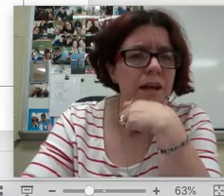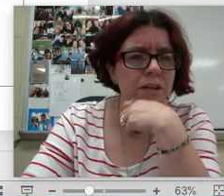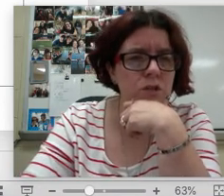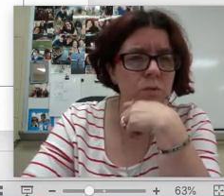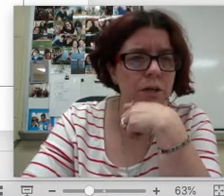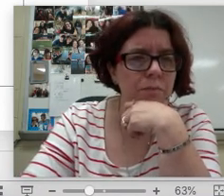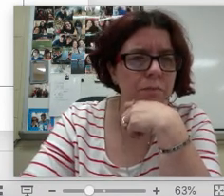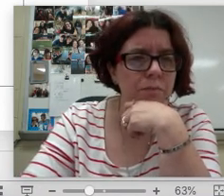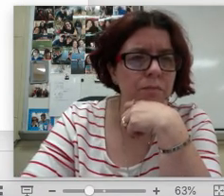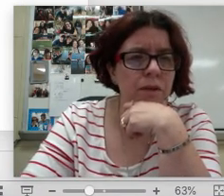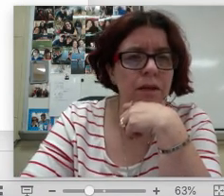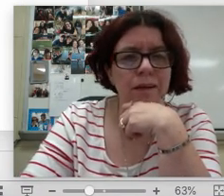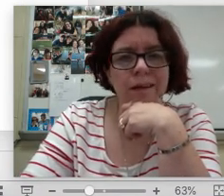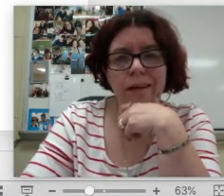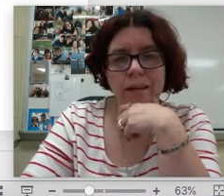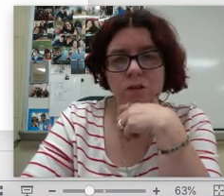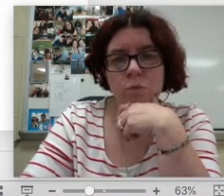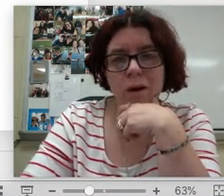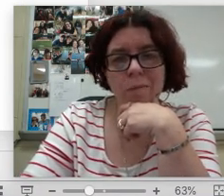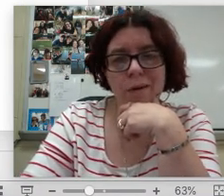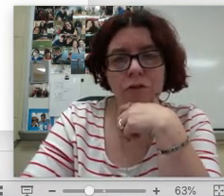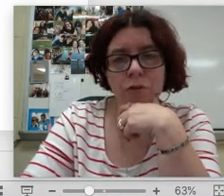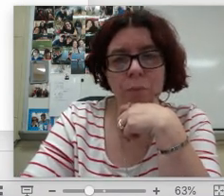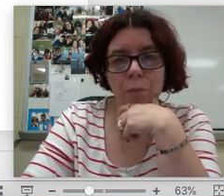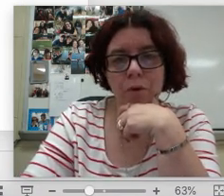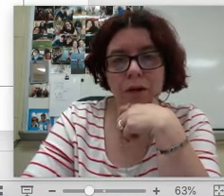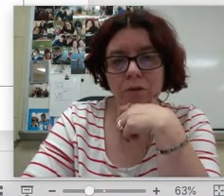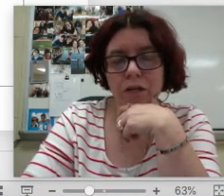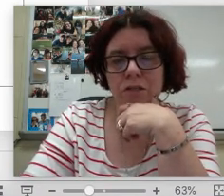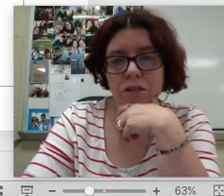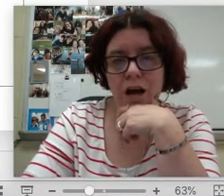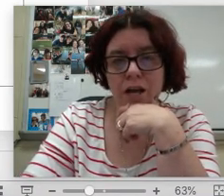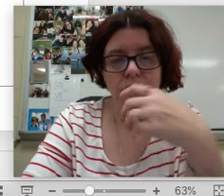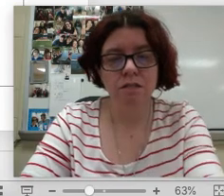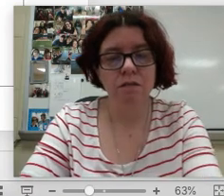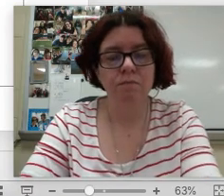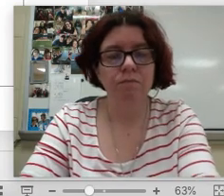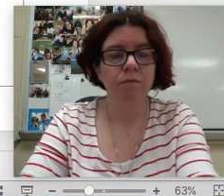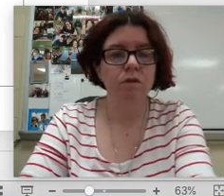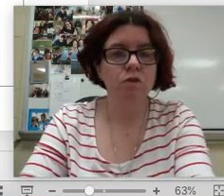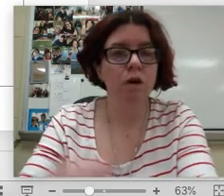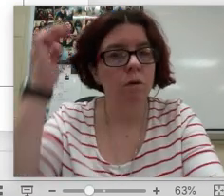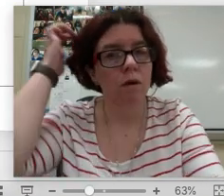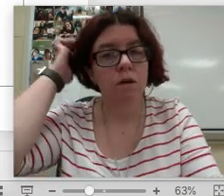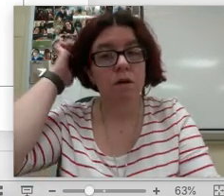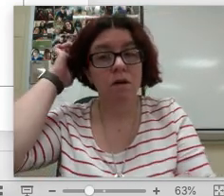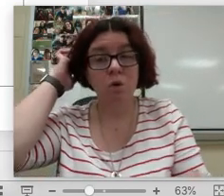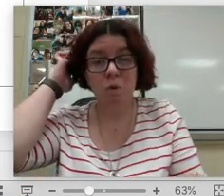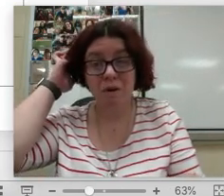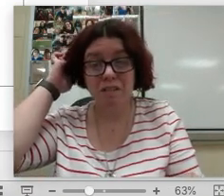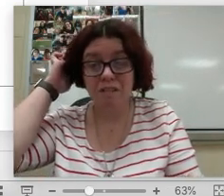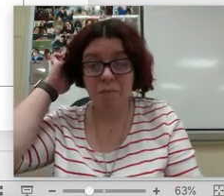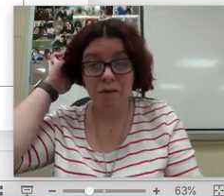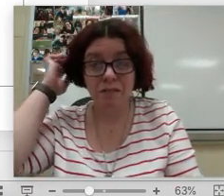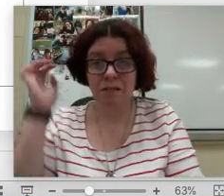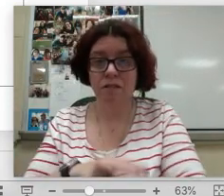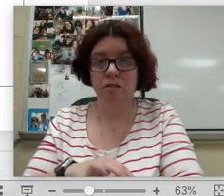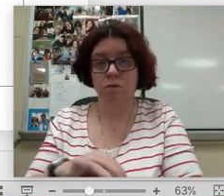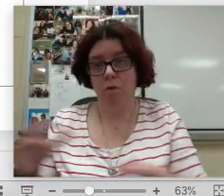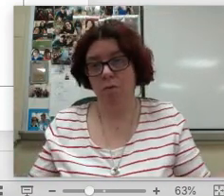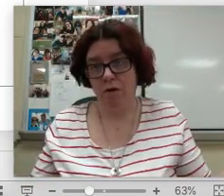The next one, English. Where are Beth's purple and green socks? So, who or what is the topic